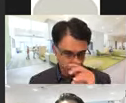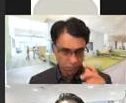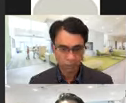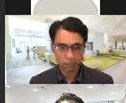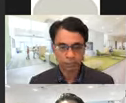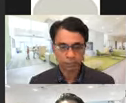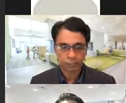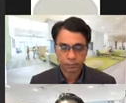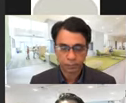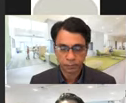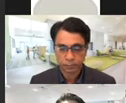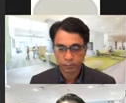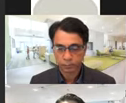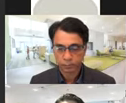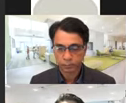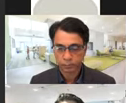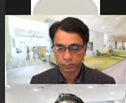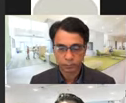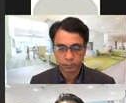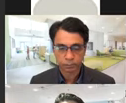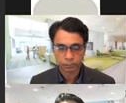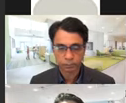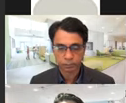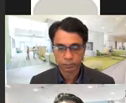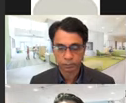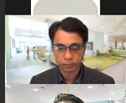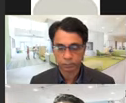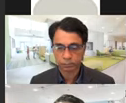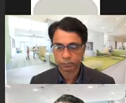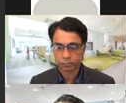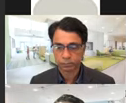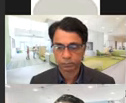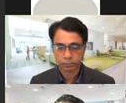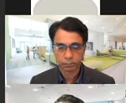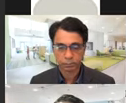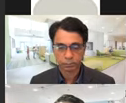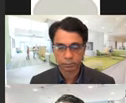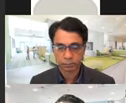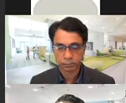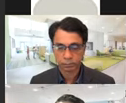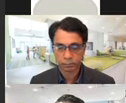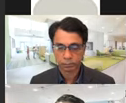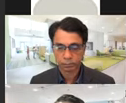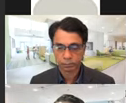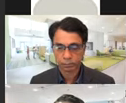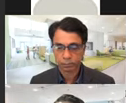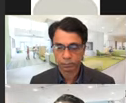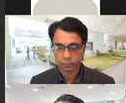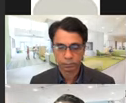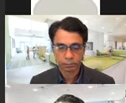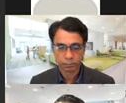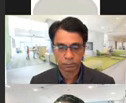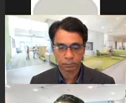Here is a map of France. So we have projects all over France. And we're going to show you